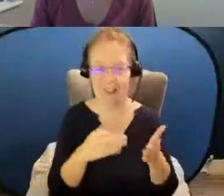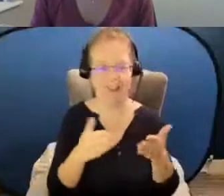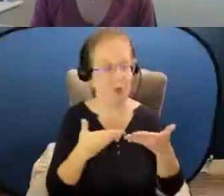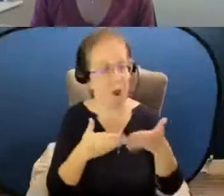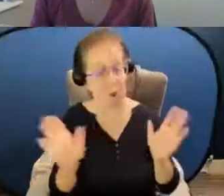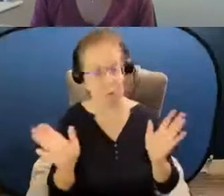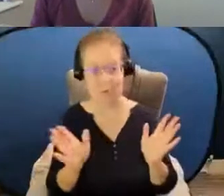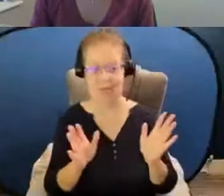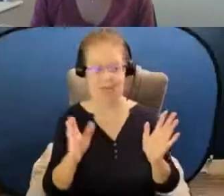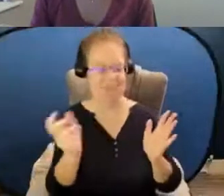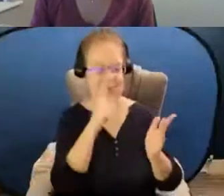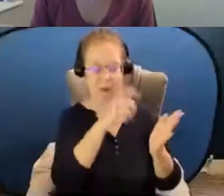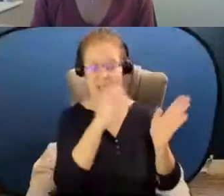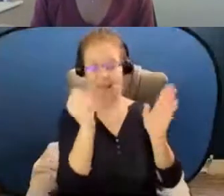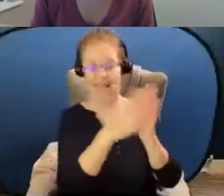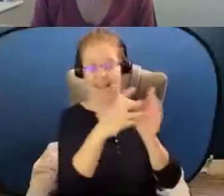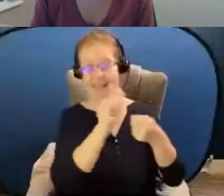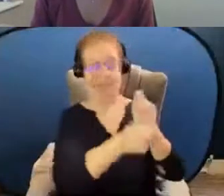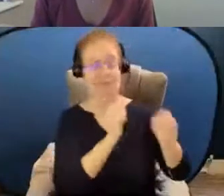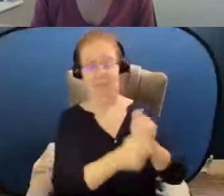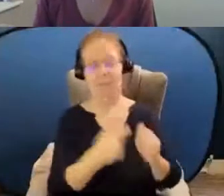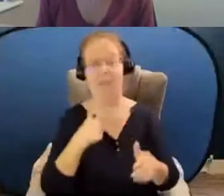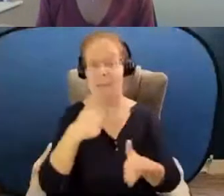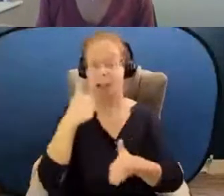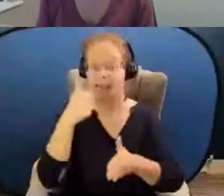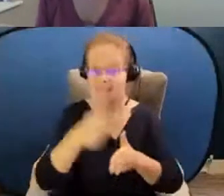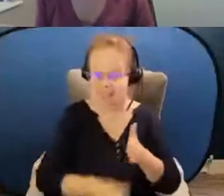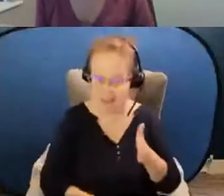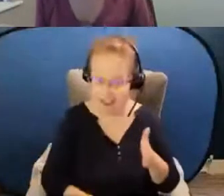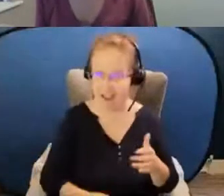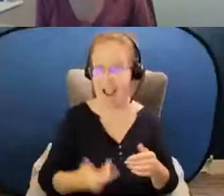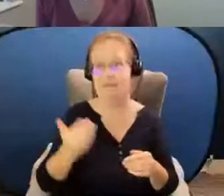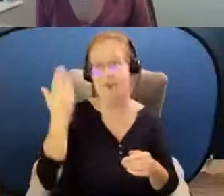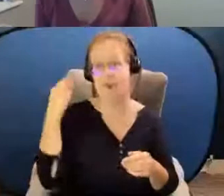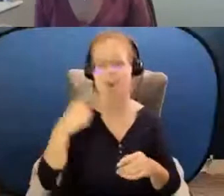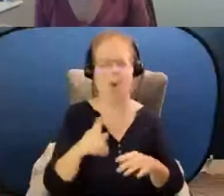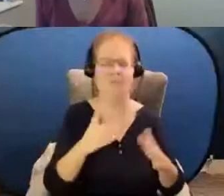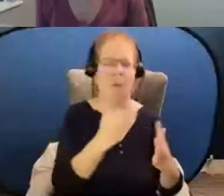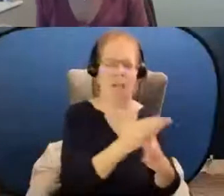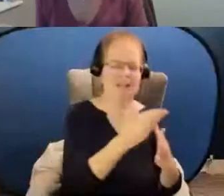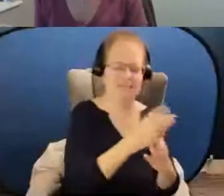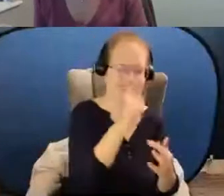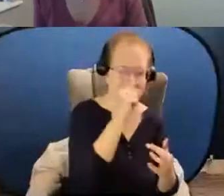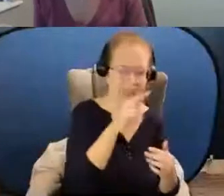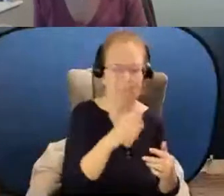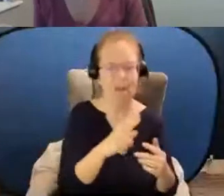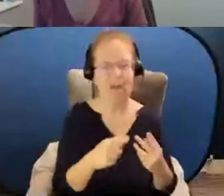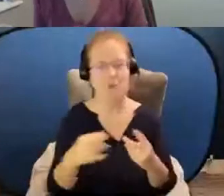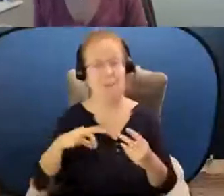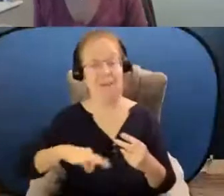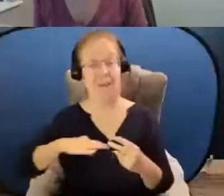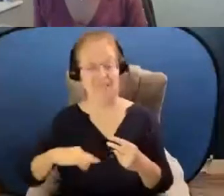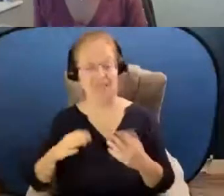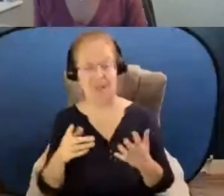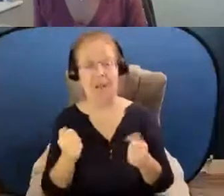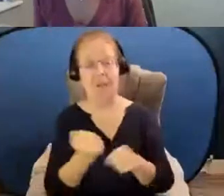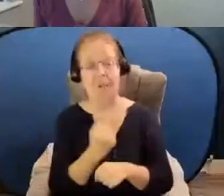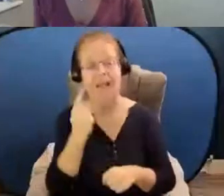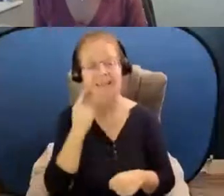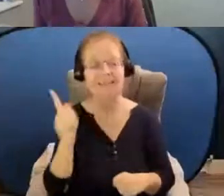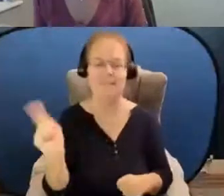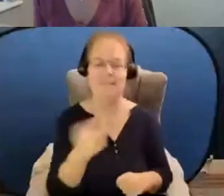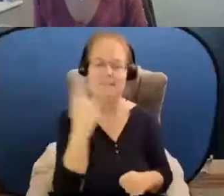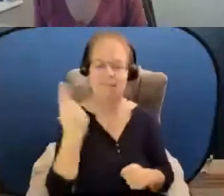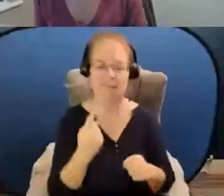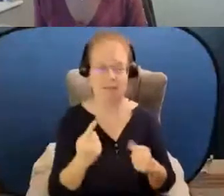can do anything on there. But one of the things that we started a while back, not for accessibility, but it was a fringe benefit, was to make it easier for everyone to get